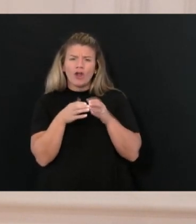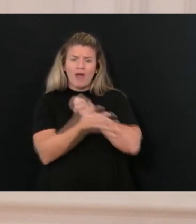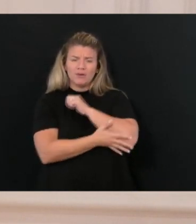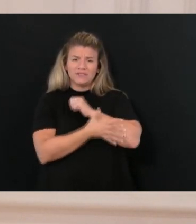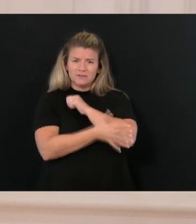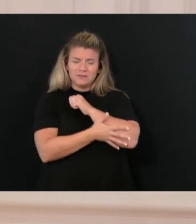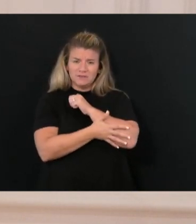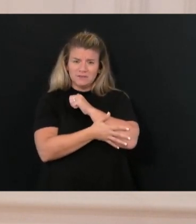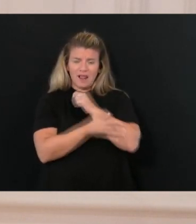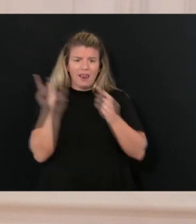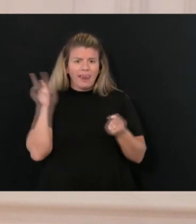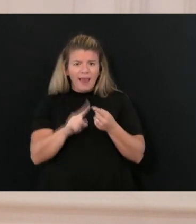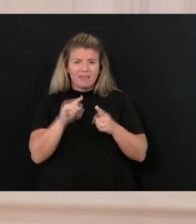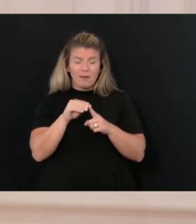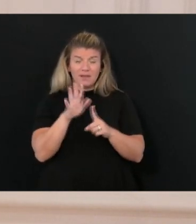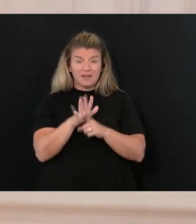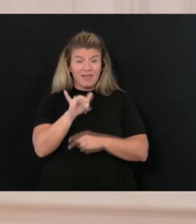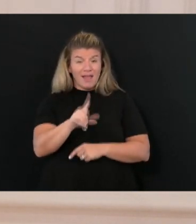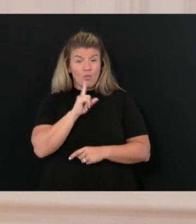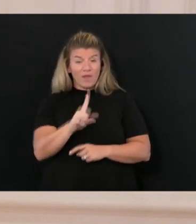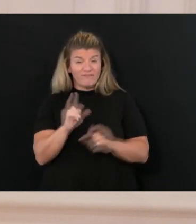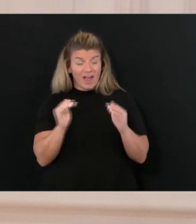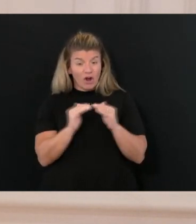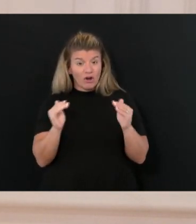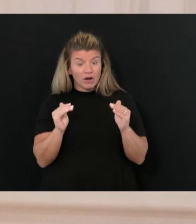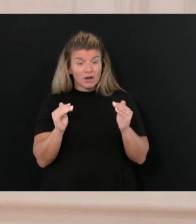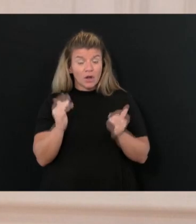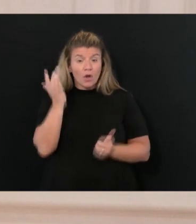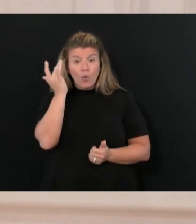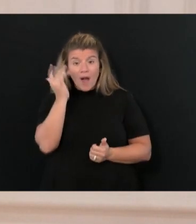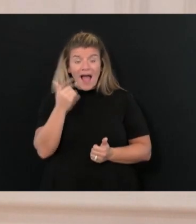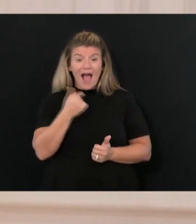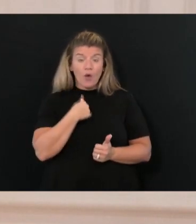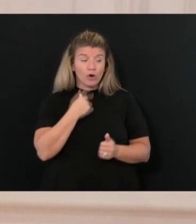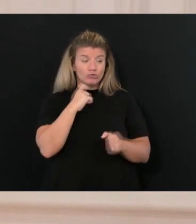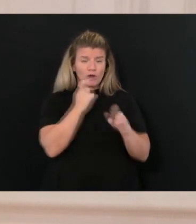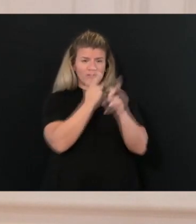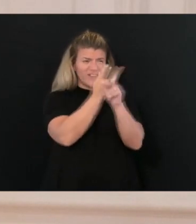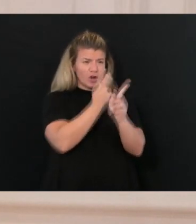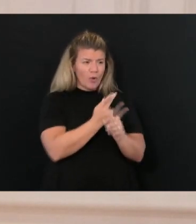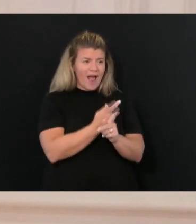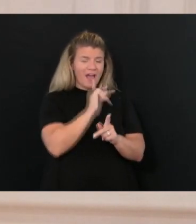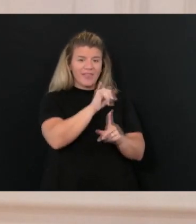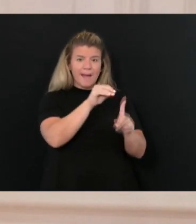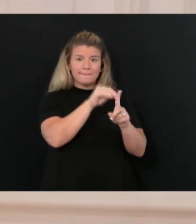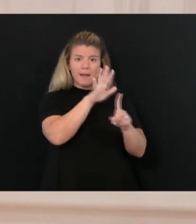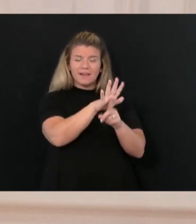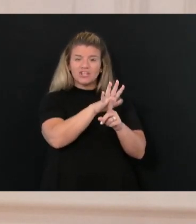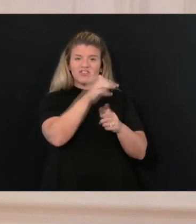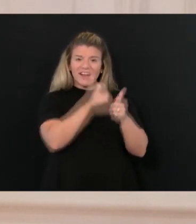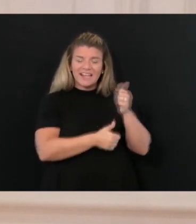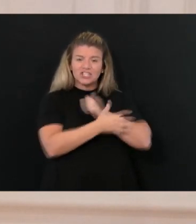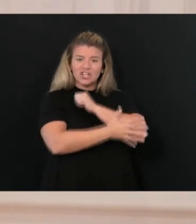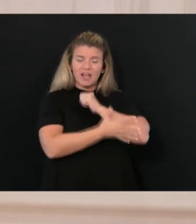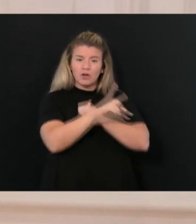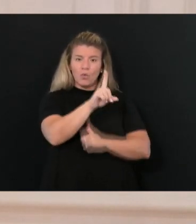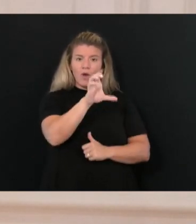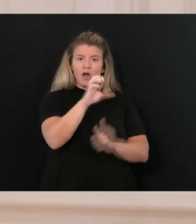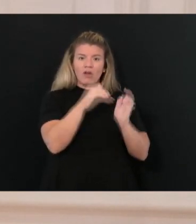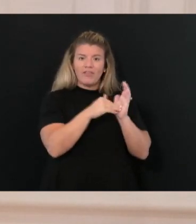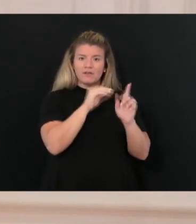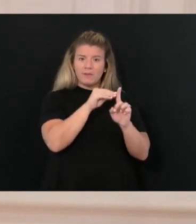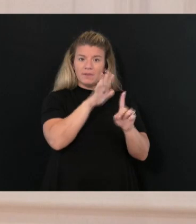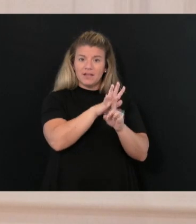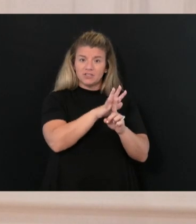them? Because again, we are correcting all of the population of the counties to 100,000 population. So